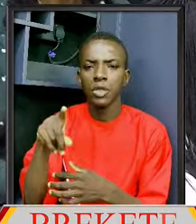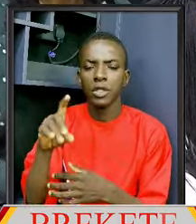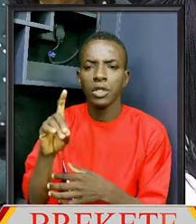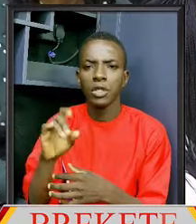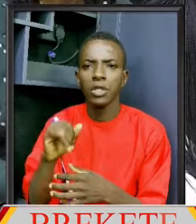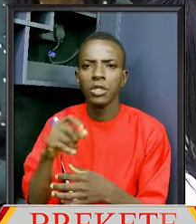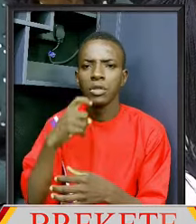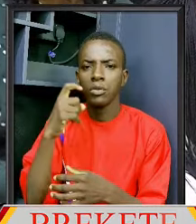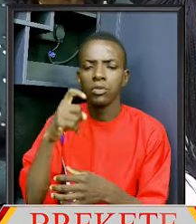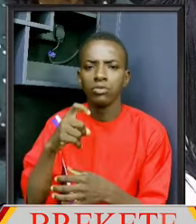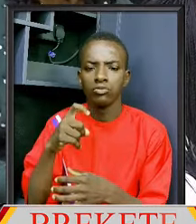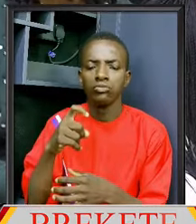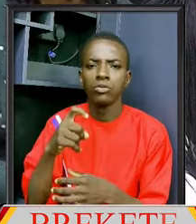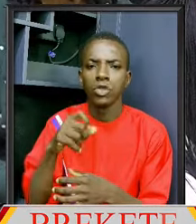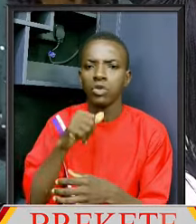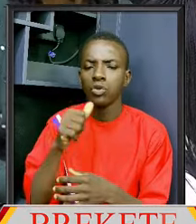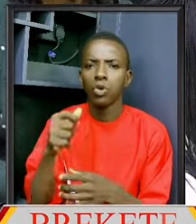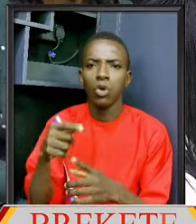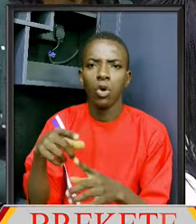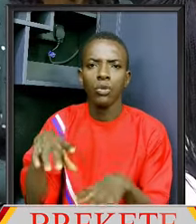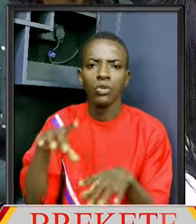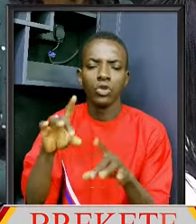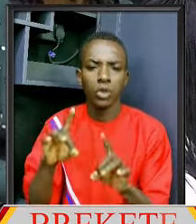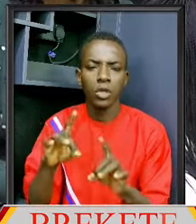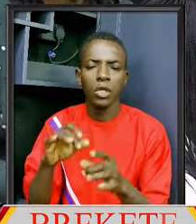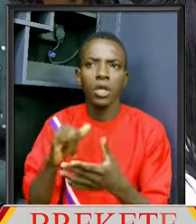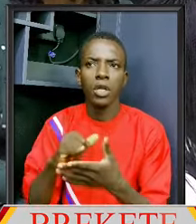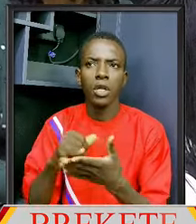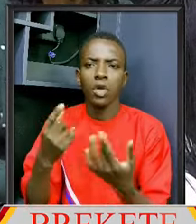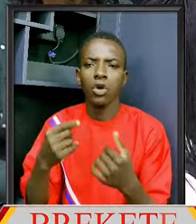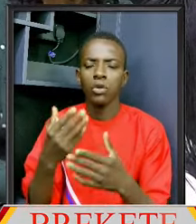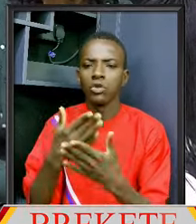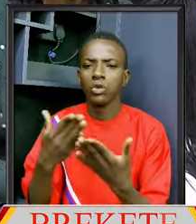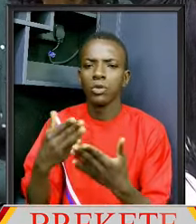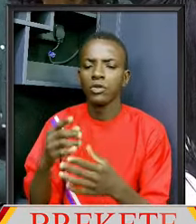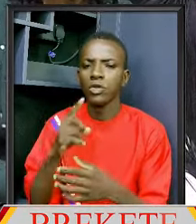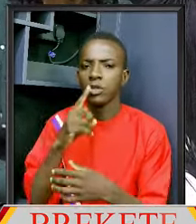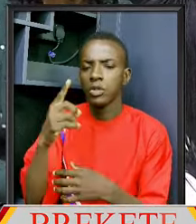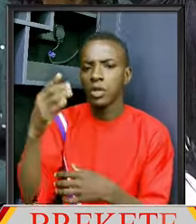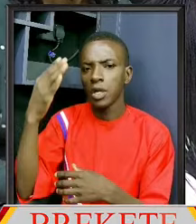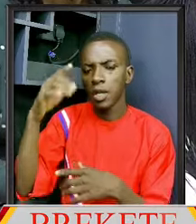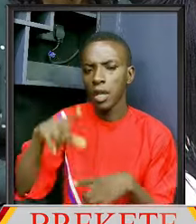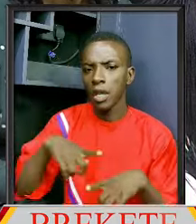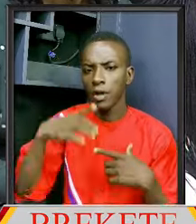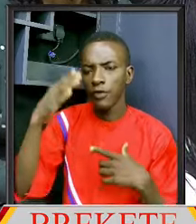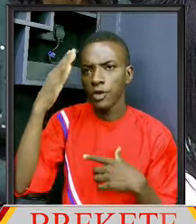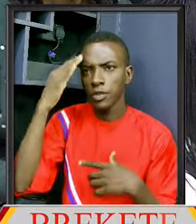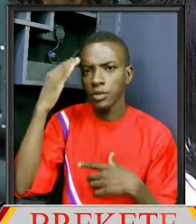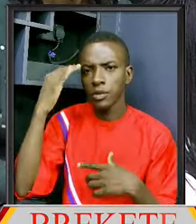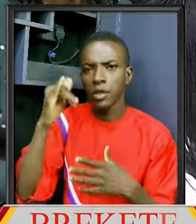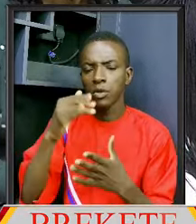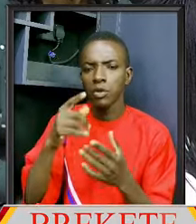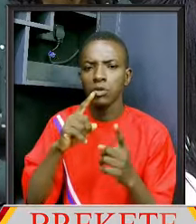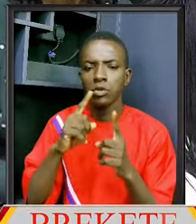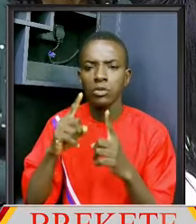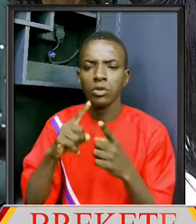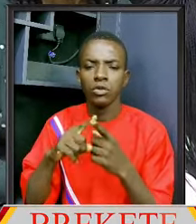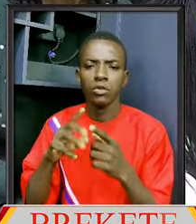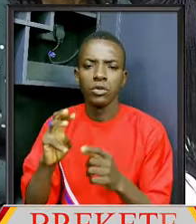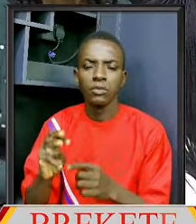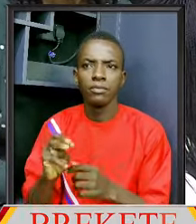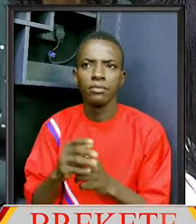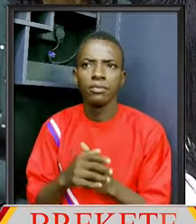mandatory. It's not optional. Wow. Now, make we come to some of those real life experiences because me, I won't speak to them. Okay.